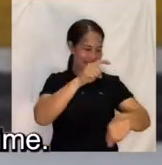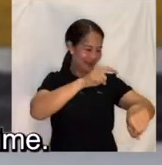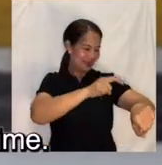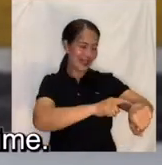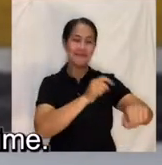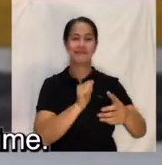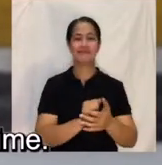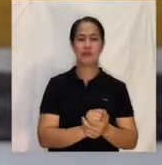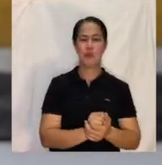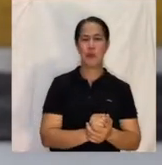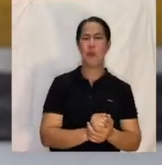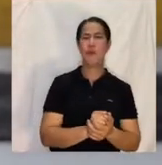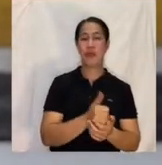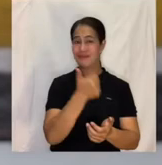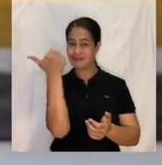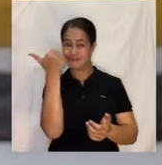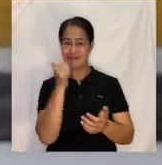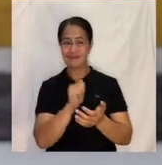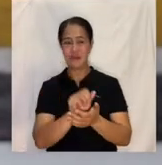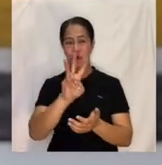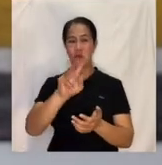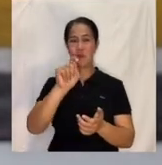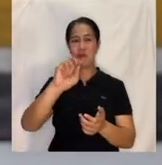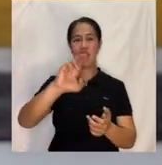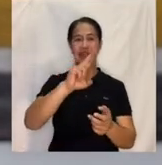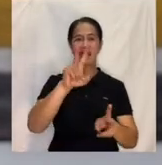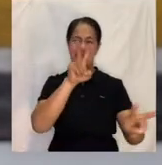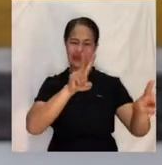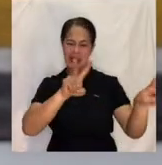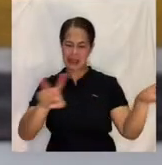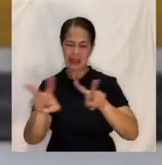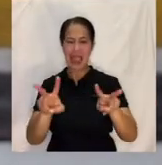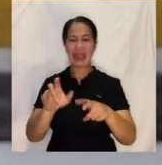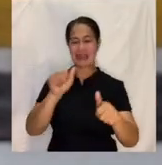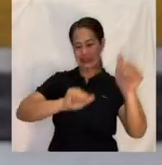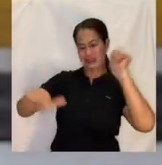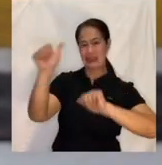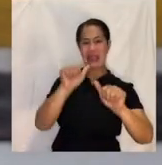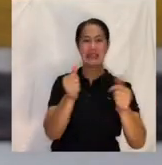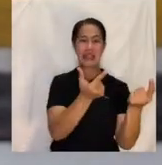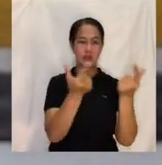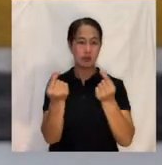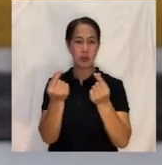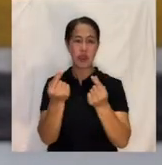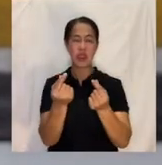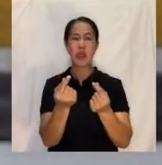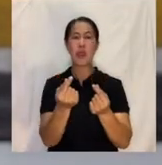time. While the watch as a verb is an action that you do